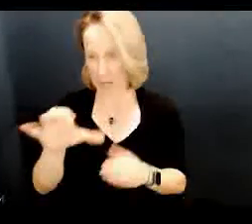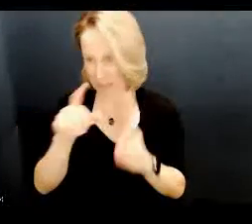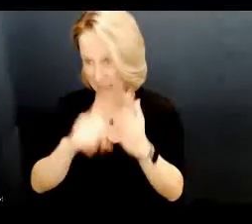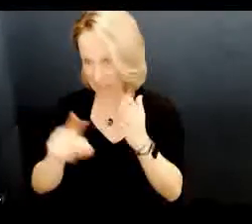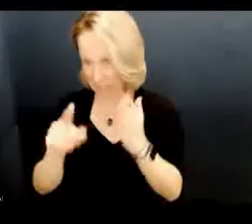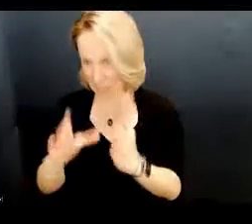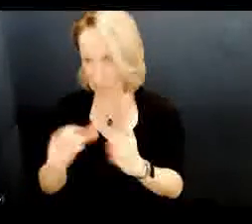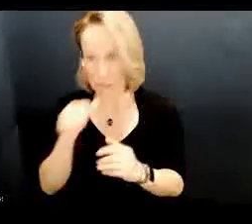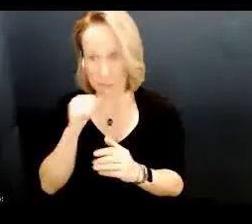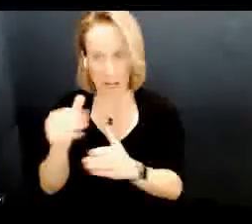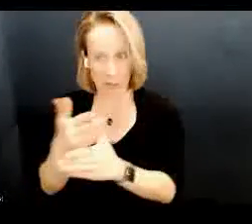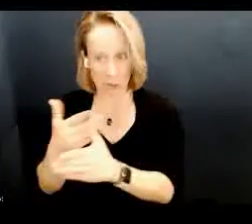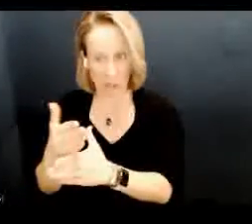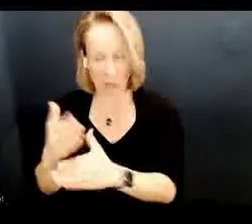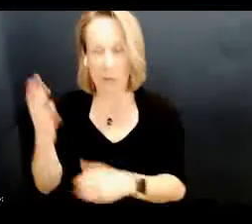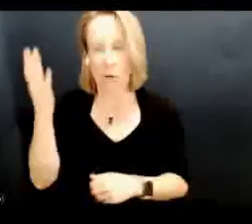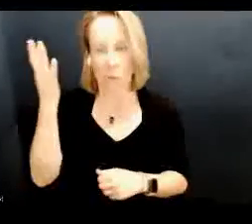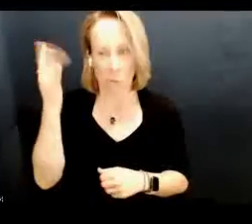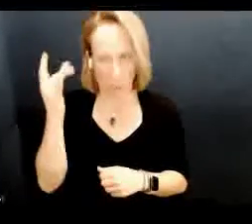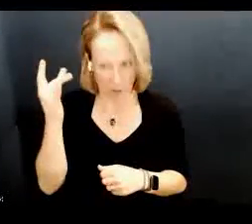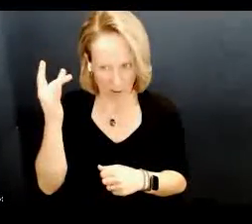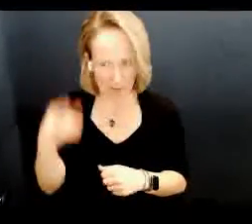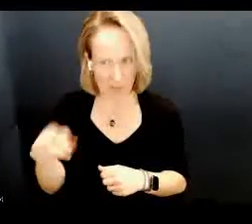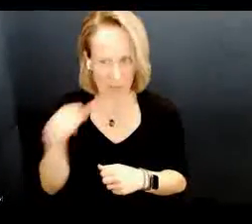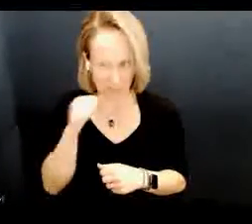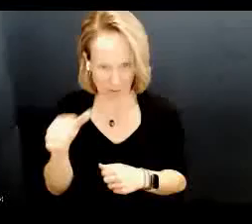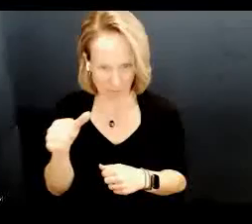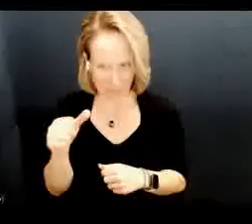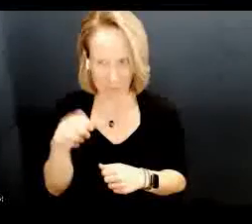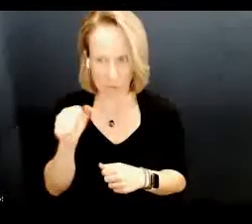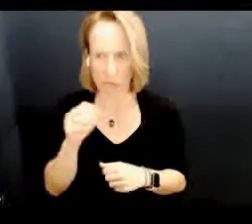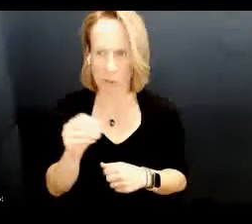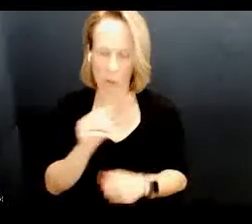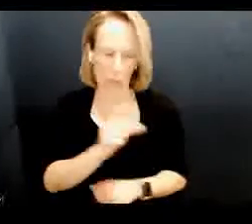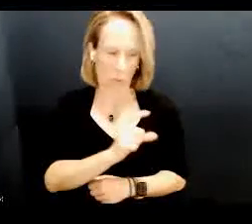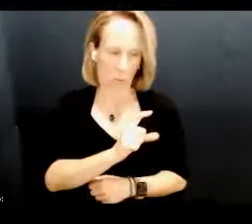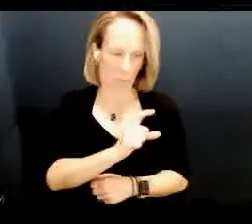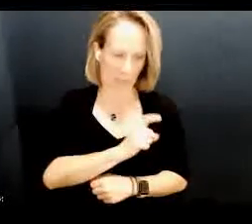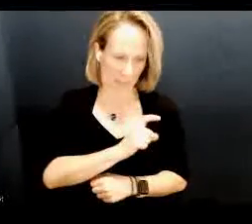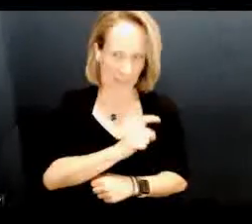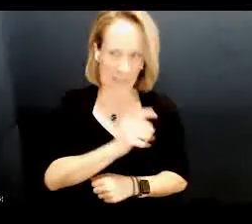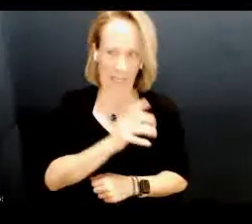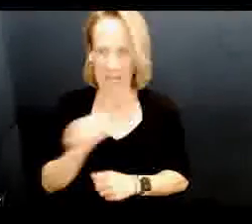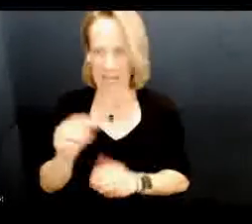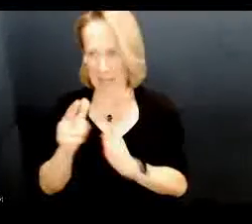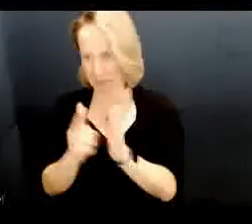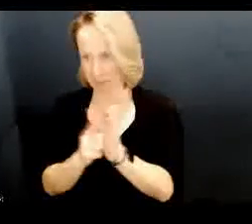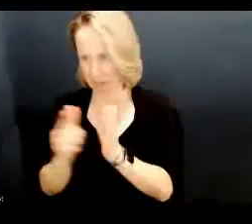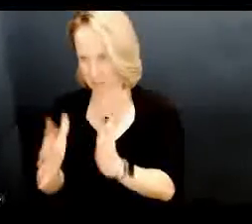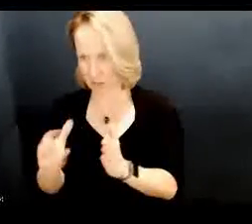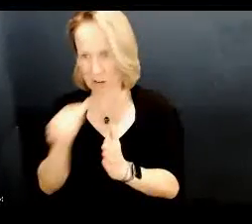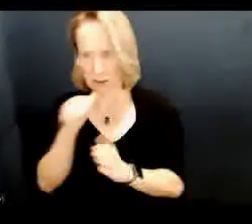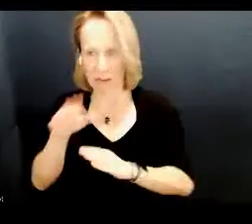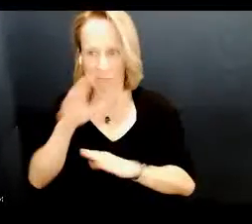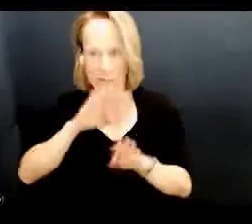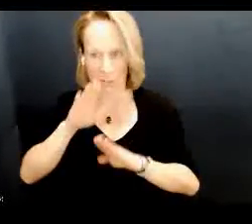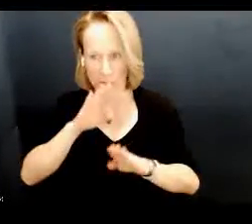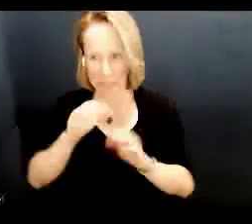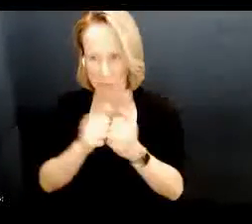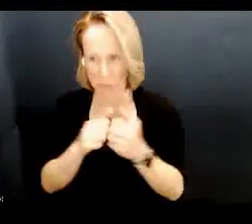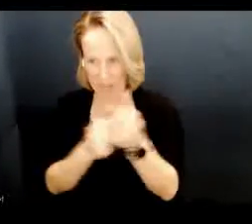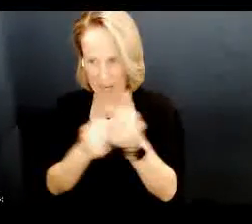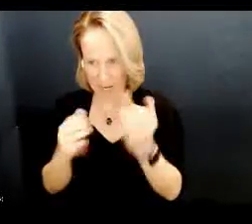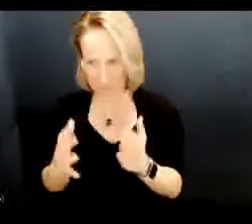why that's happening. And so that way law enforcement and prosecutors aren't being frustrated with the advocates because it's just clear that they